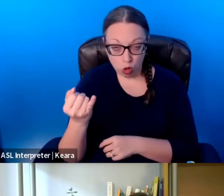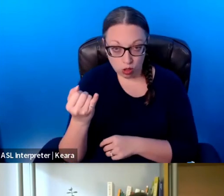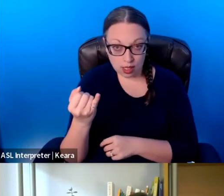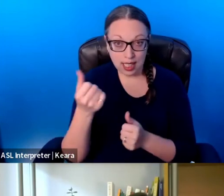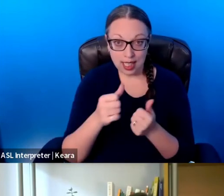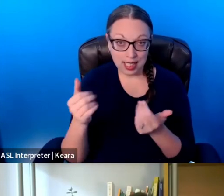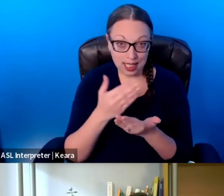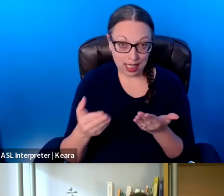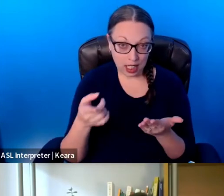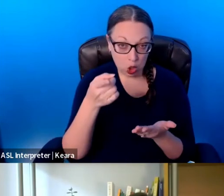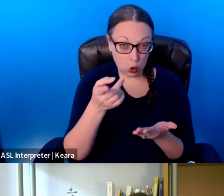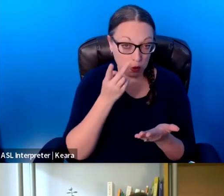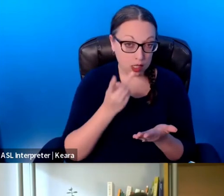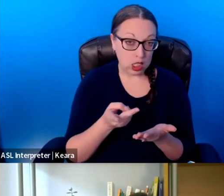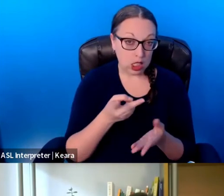about,